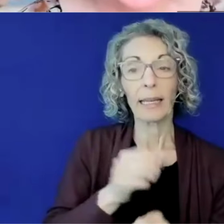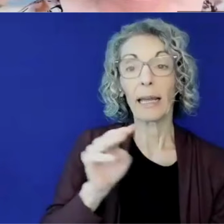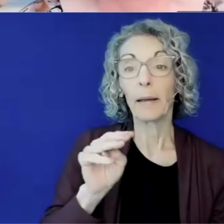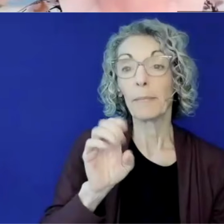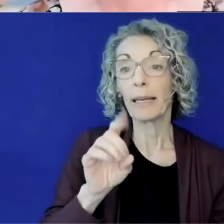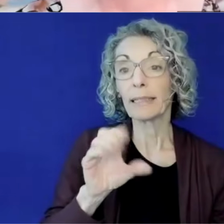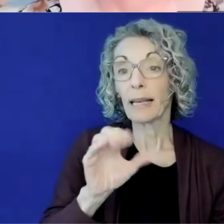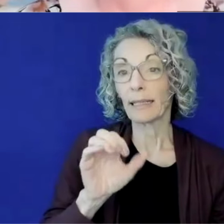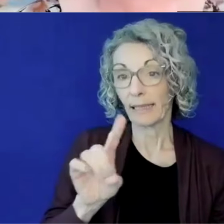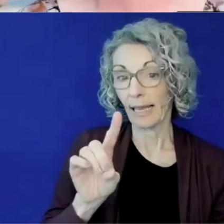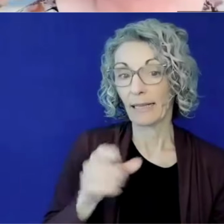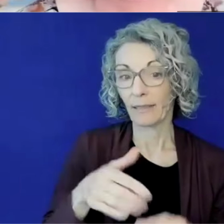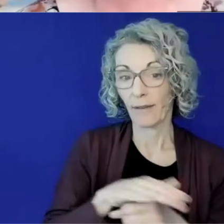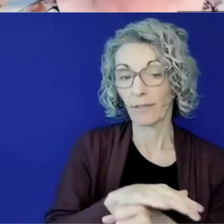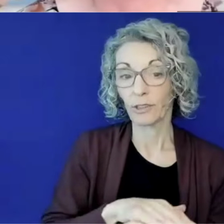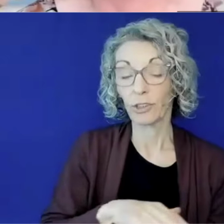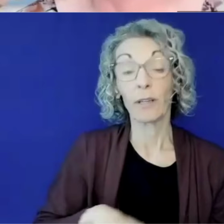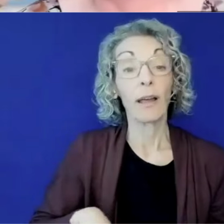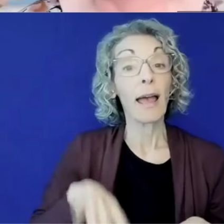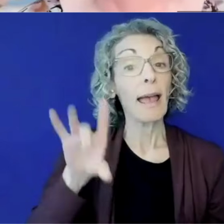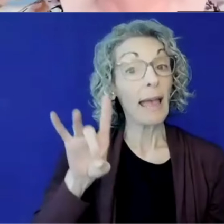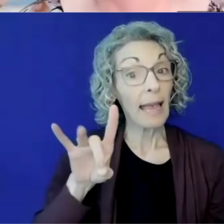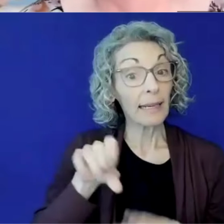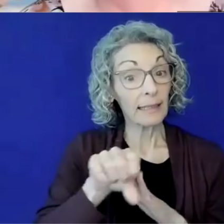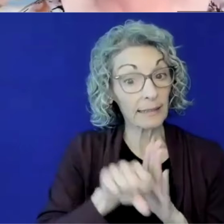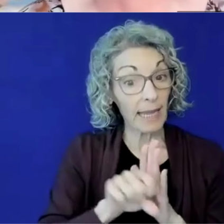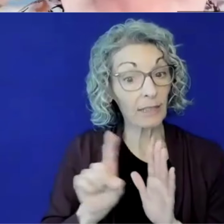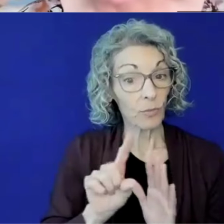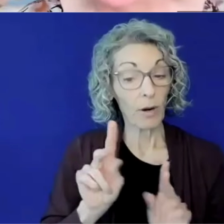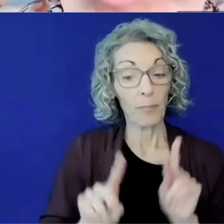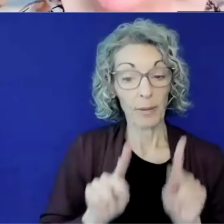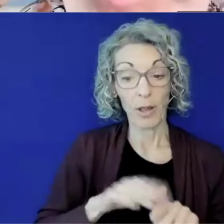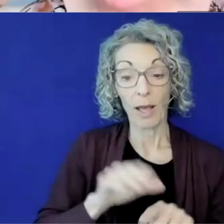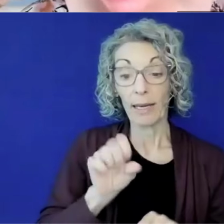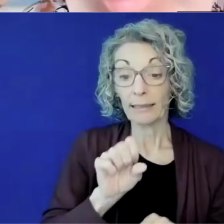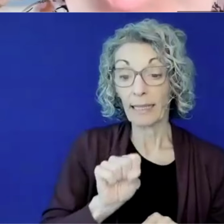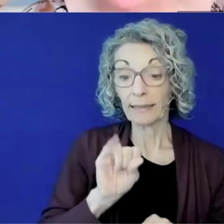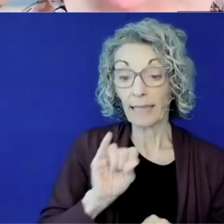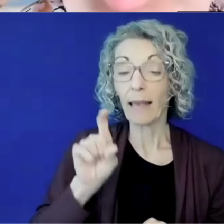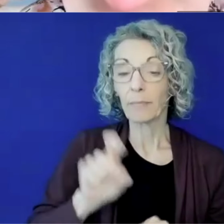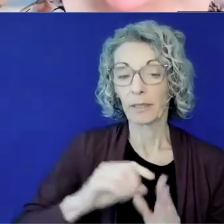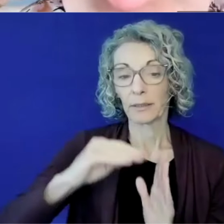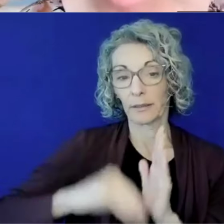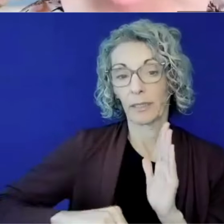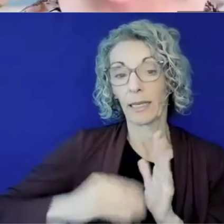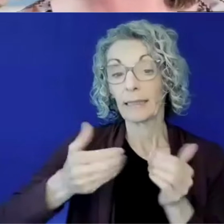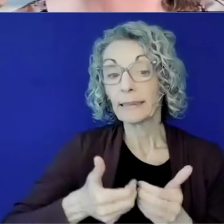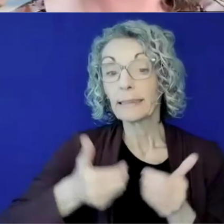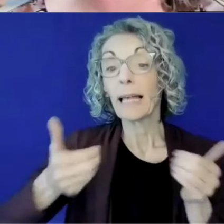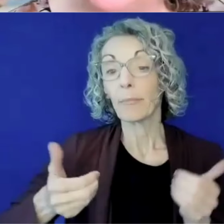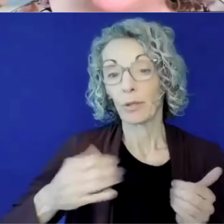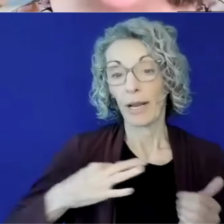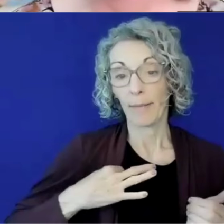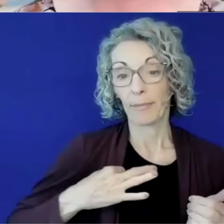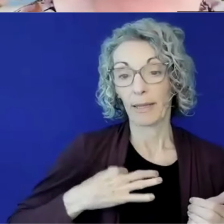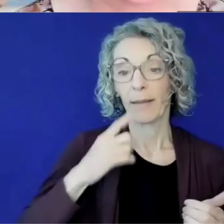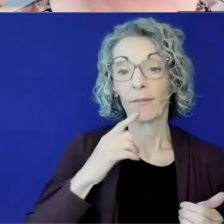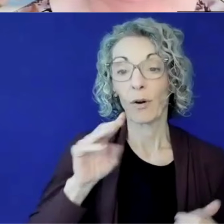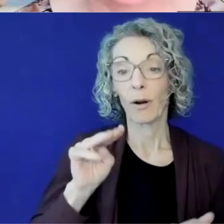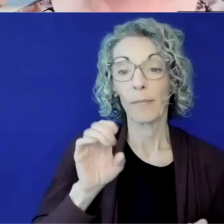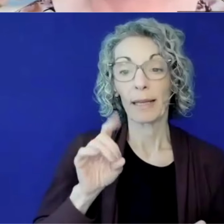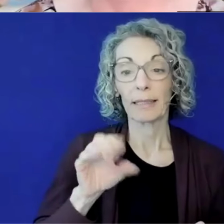8 states where people on SSI have to go and do a separate application for Medicaid. We've listed